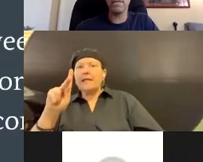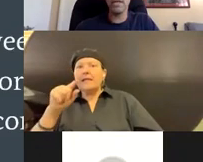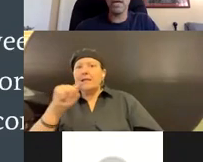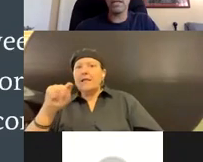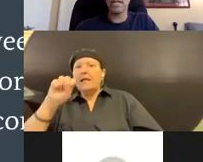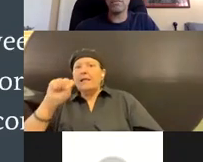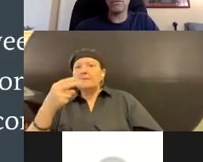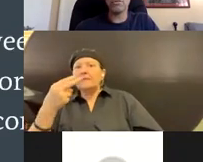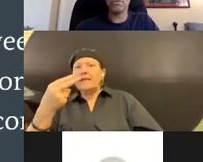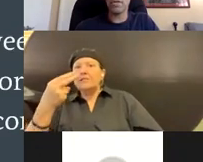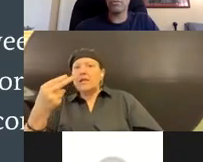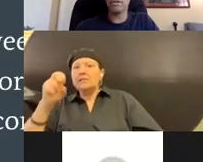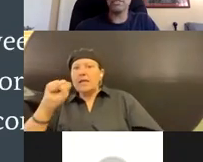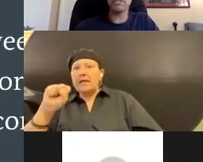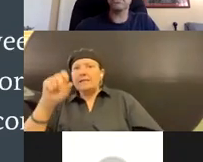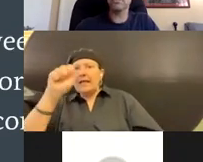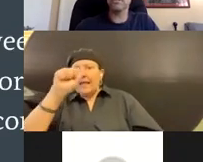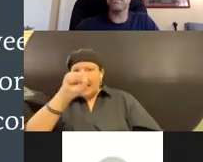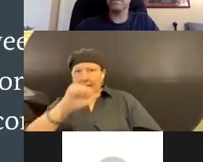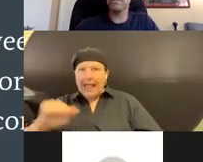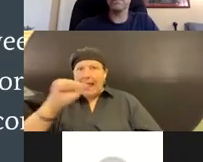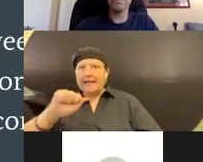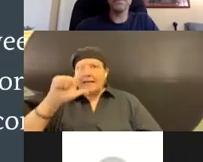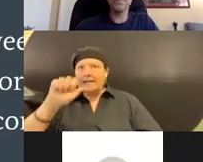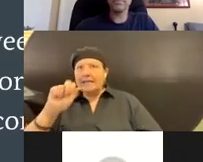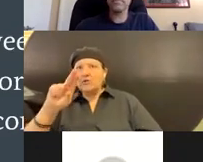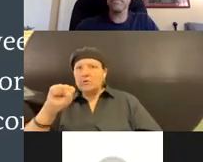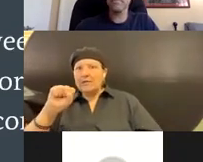shhs@lausd.net. At that email, you'll be able to get some additional information.